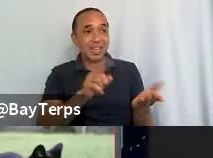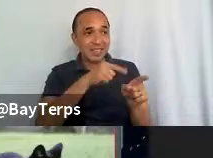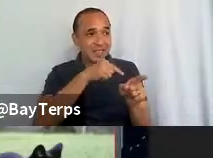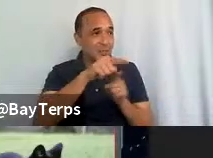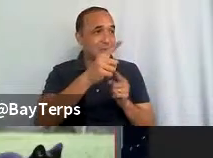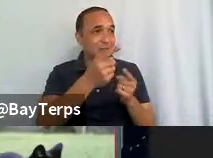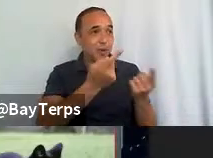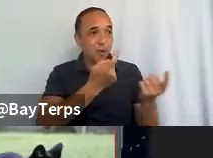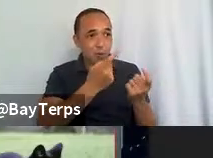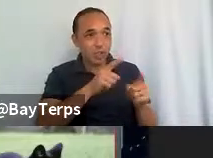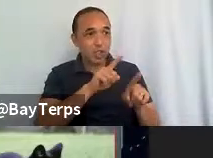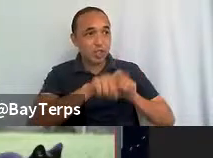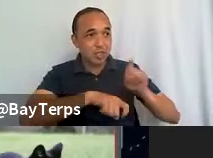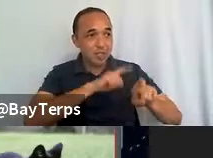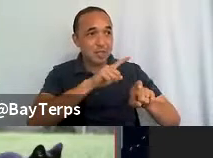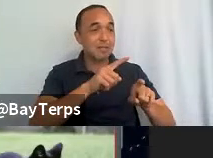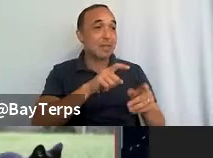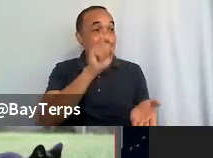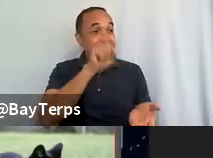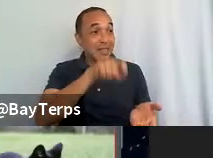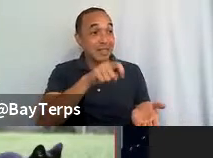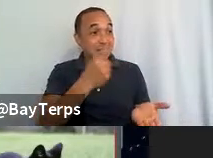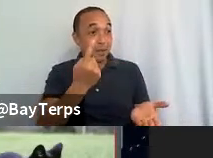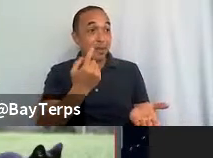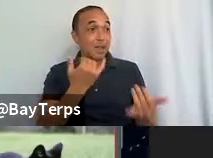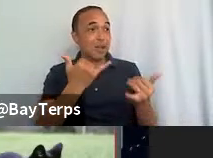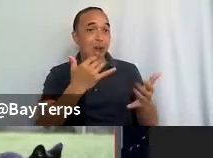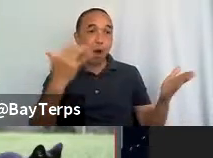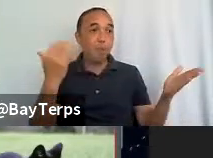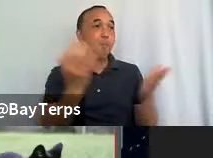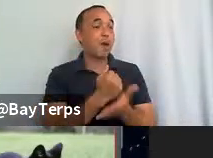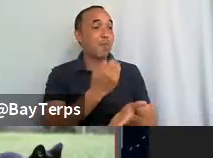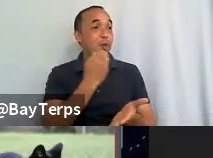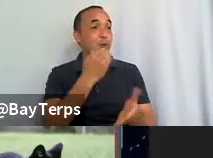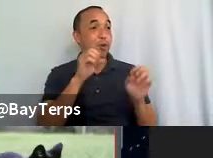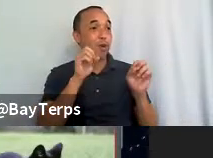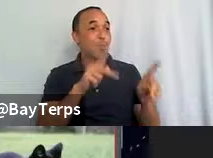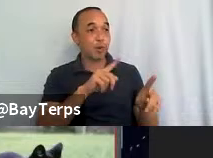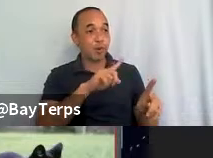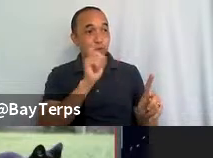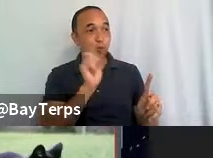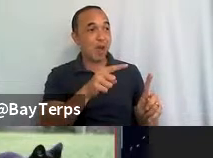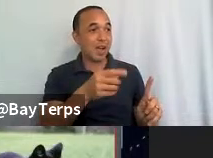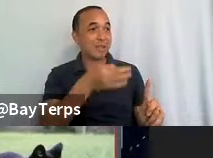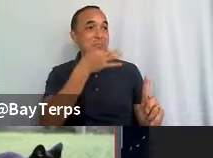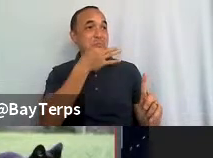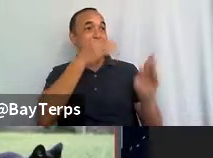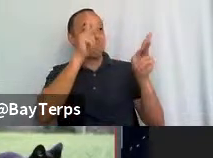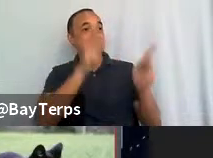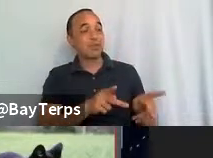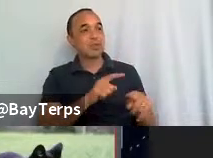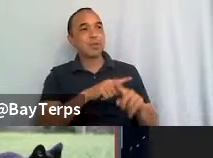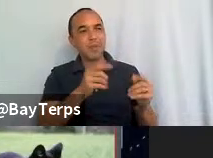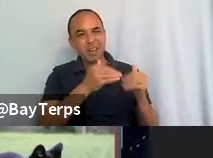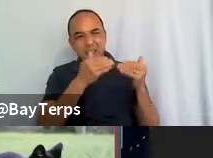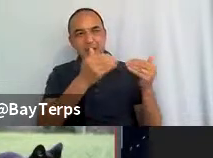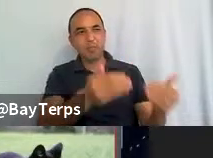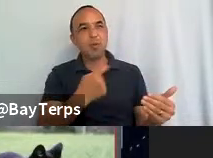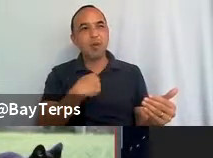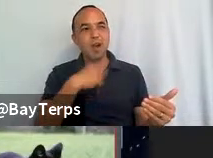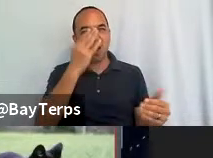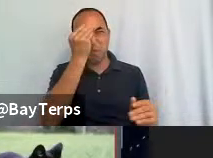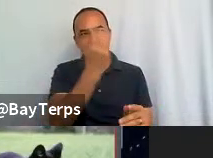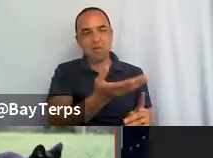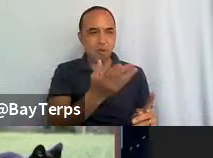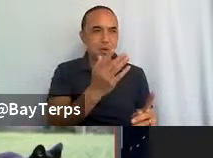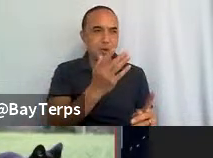questions or needs, now is a great opportunity to ask an expert. But yeah, please keep going, Riley, and I'll give you like a heads up. We'll be